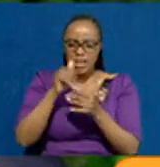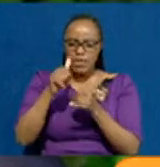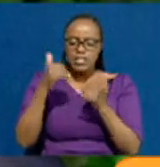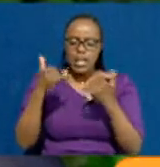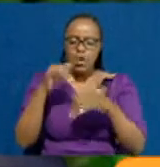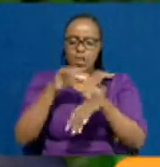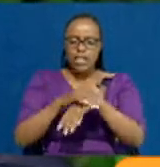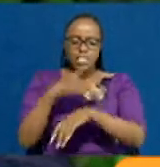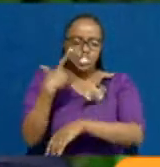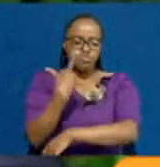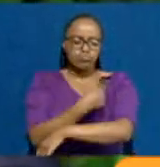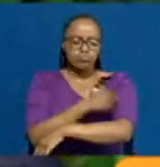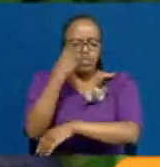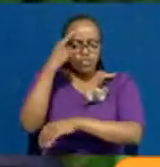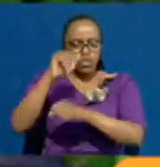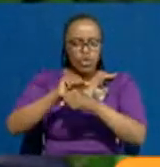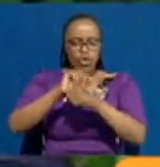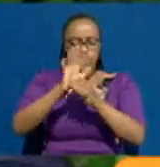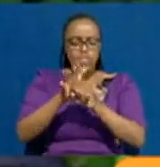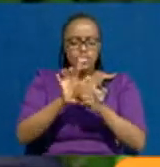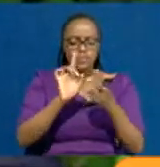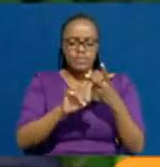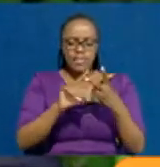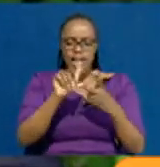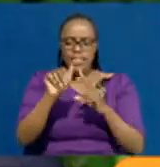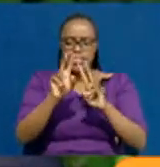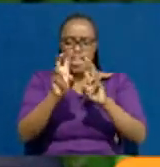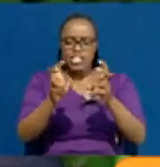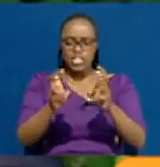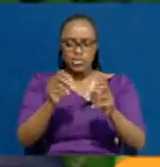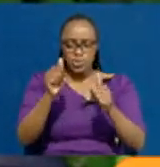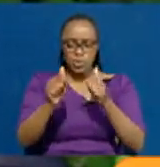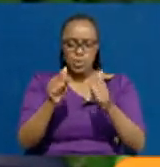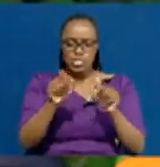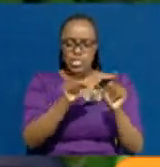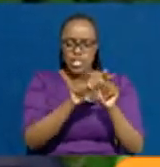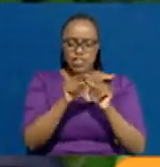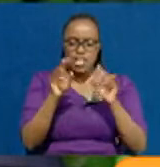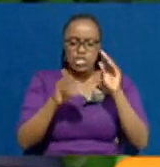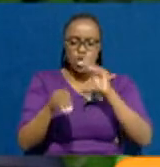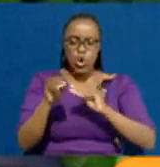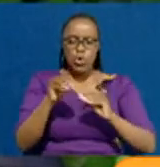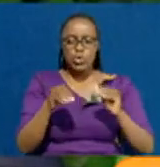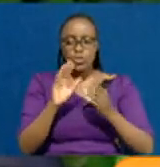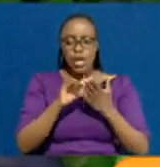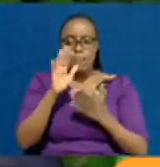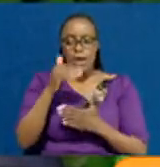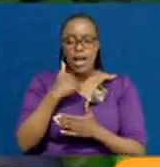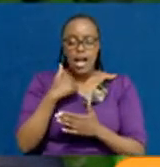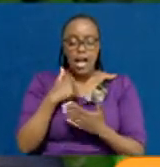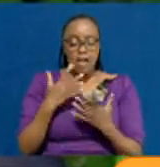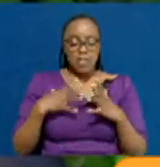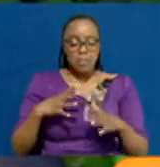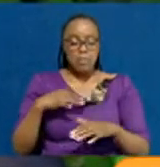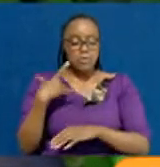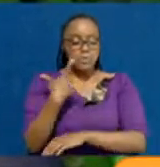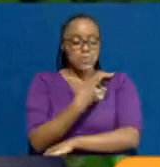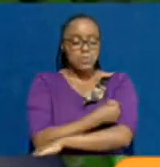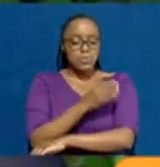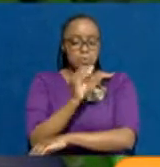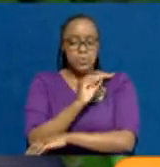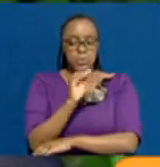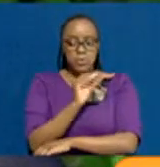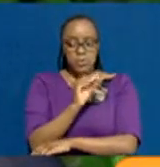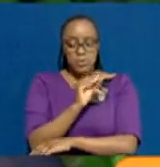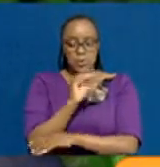against COVID-19. The other issue, and this also has contributed to lack of uptake of vaccines,